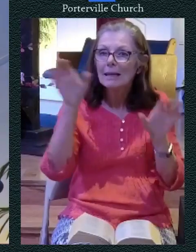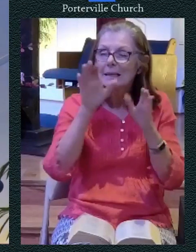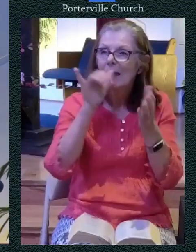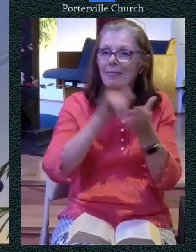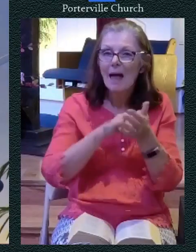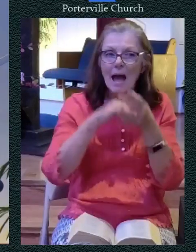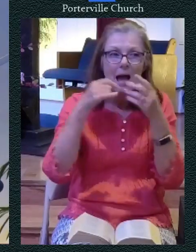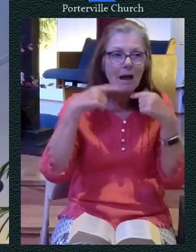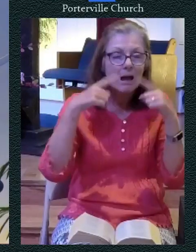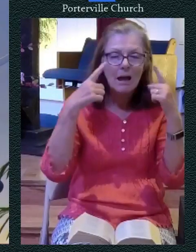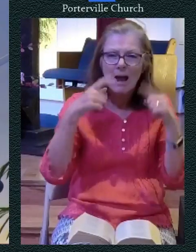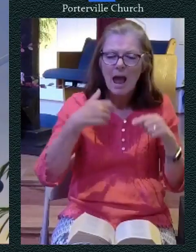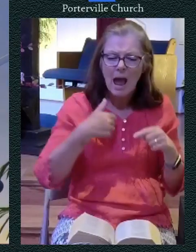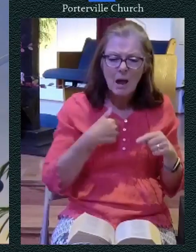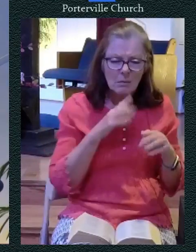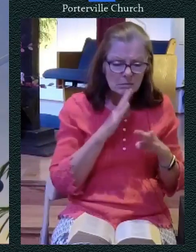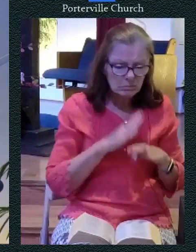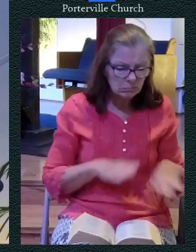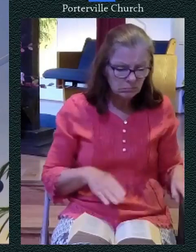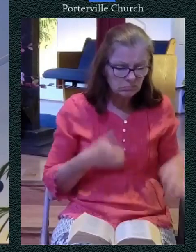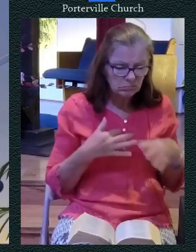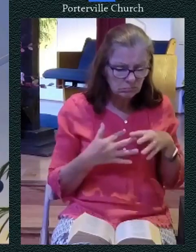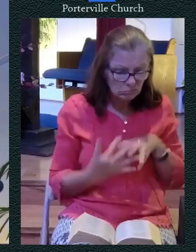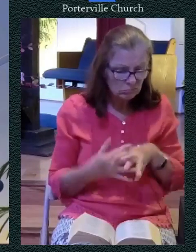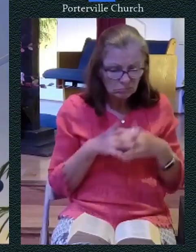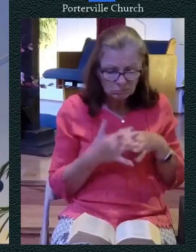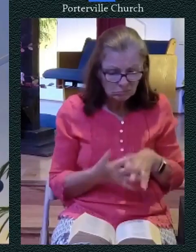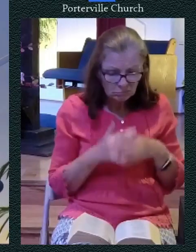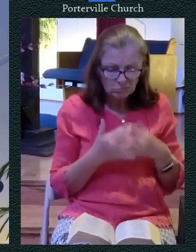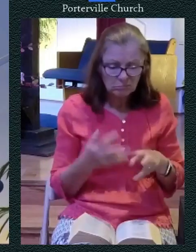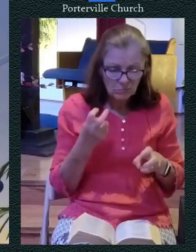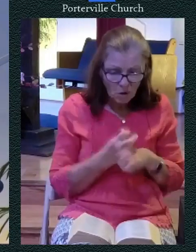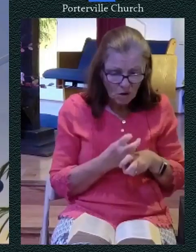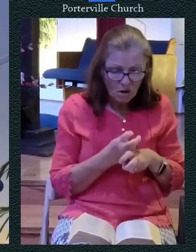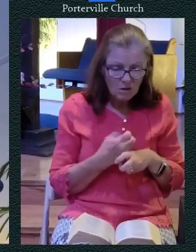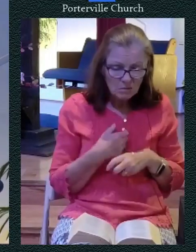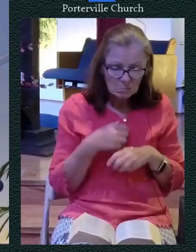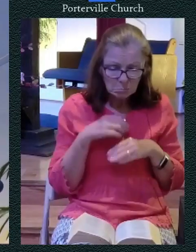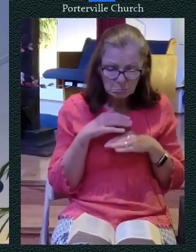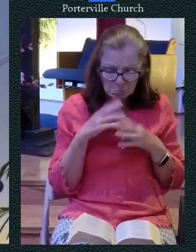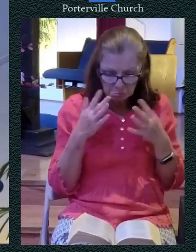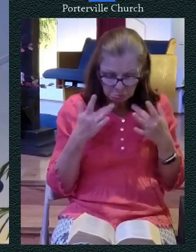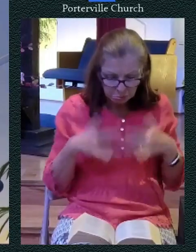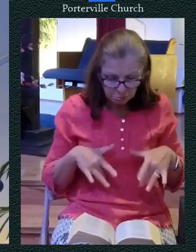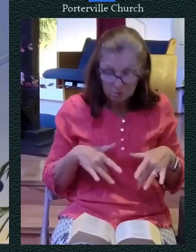and silent. I was wrestling so hard because you were in this somehow.